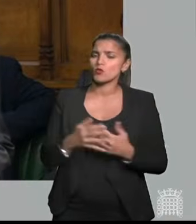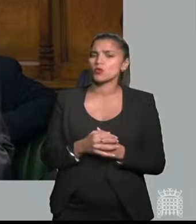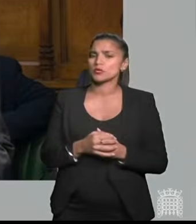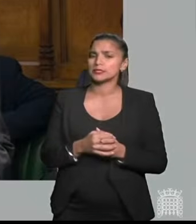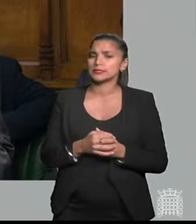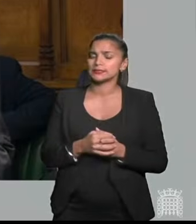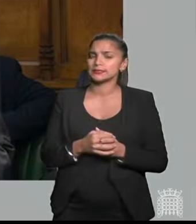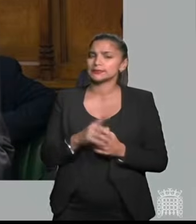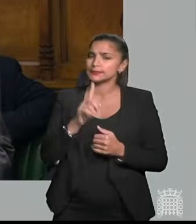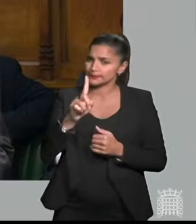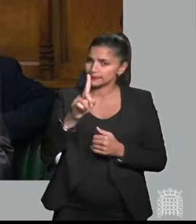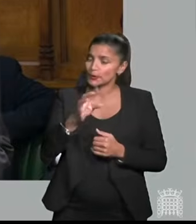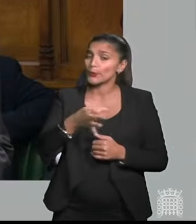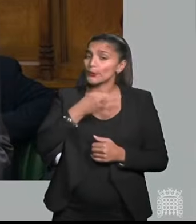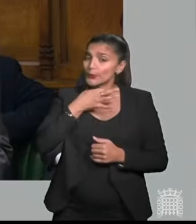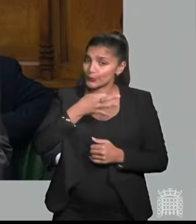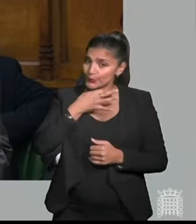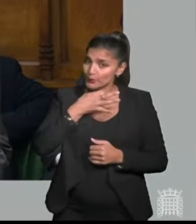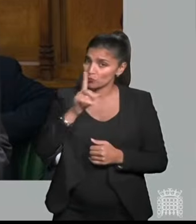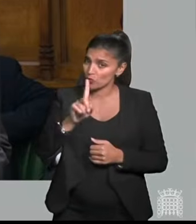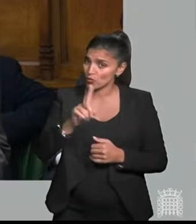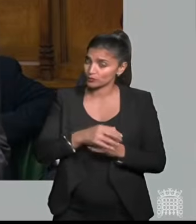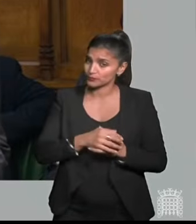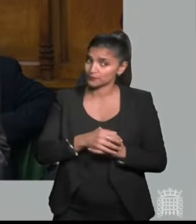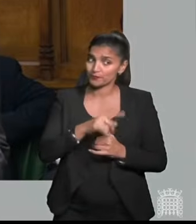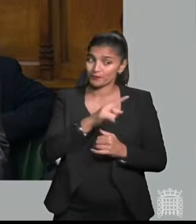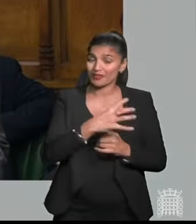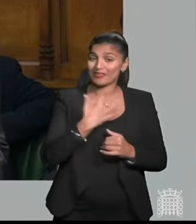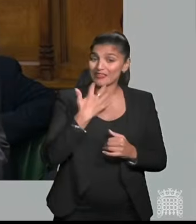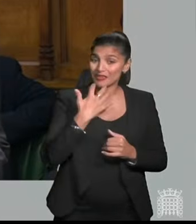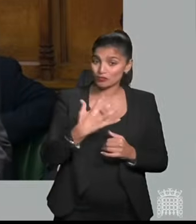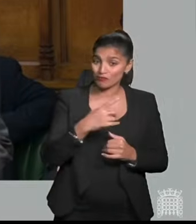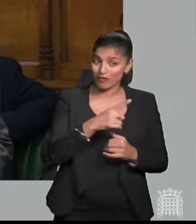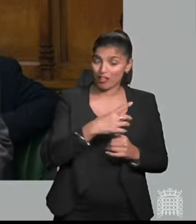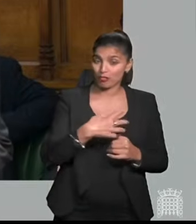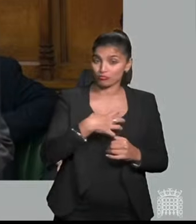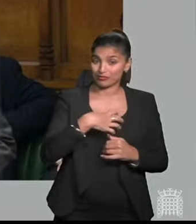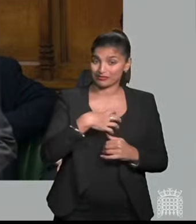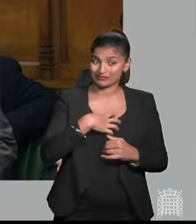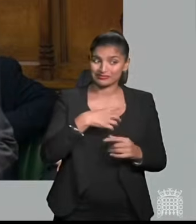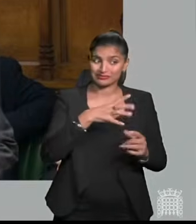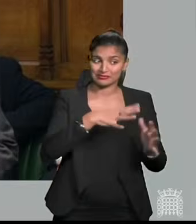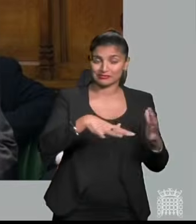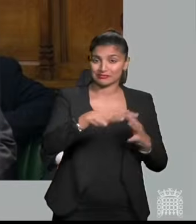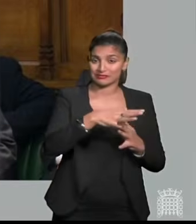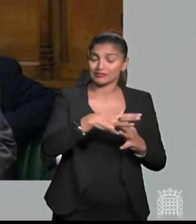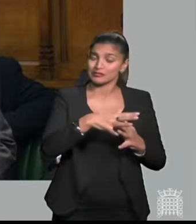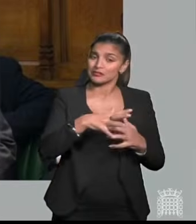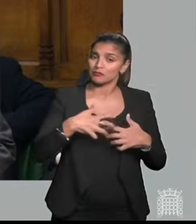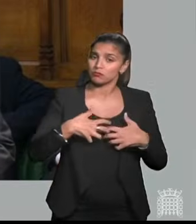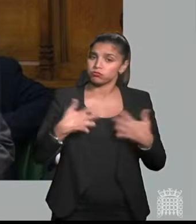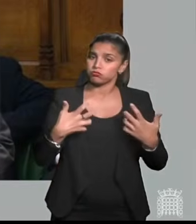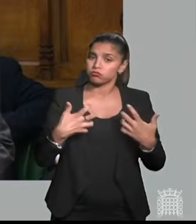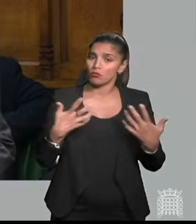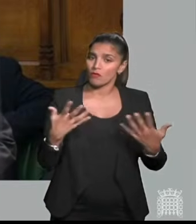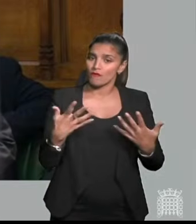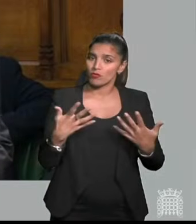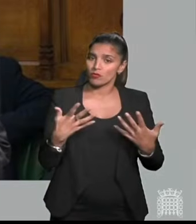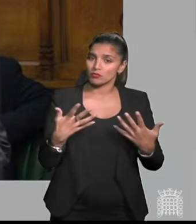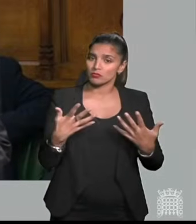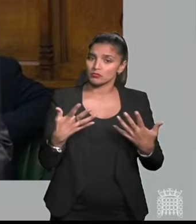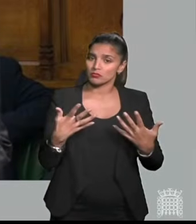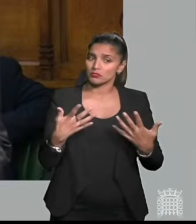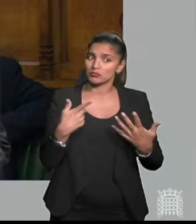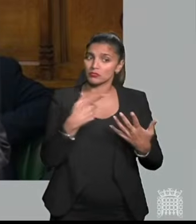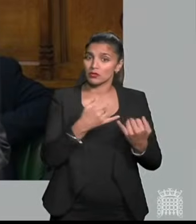enormous danger is that the Israeli reaction, led by a Prime Minister who will be held accountable for this failure of